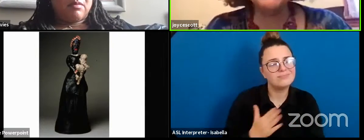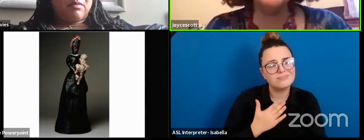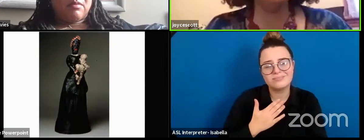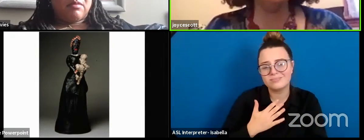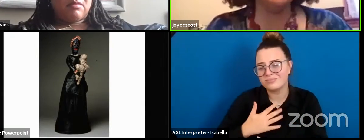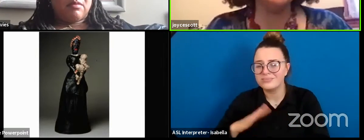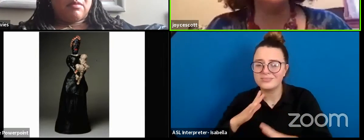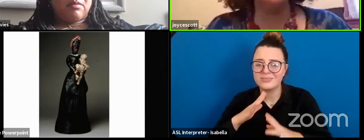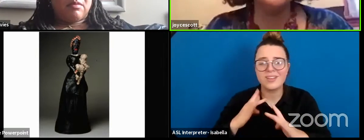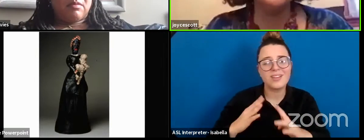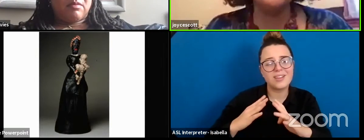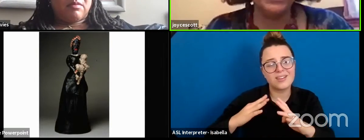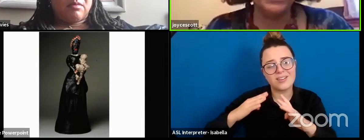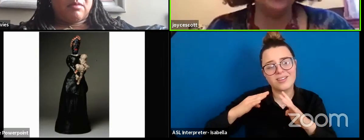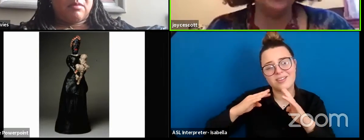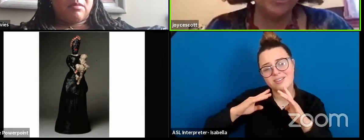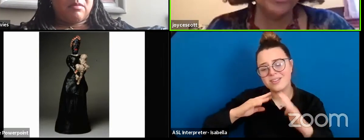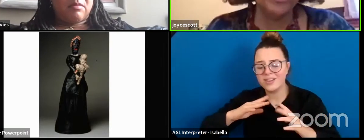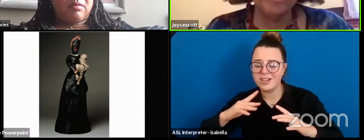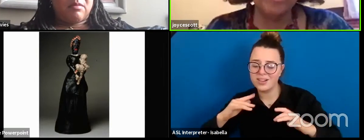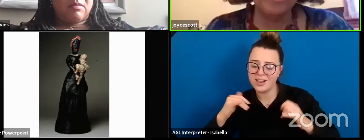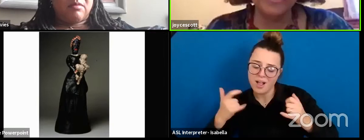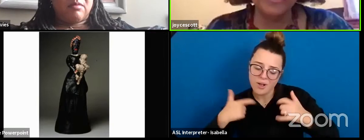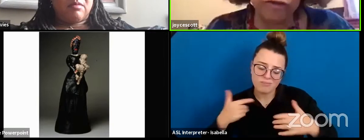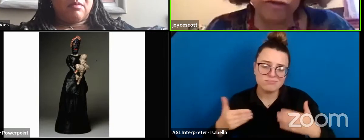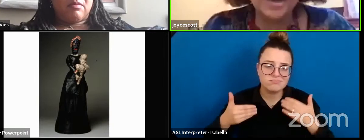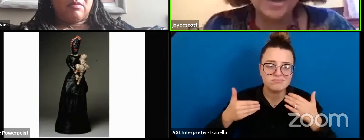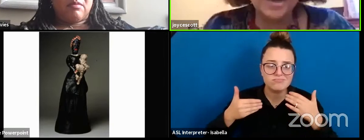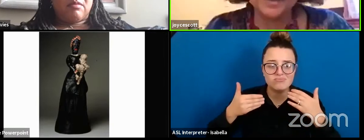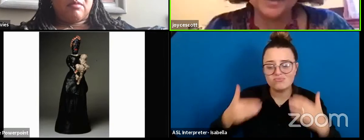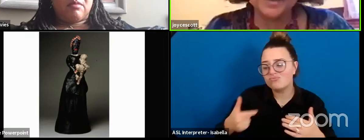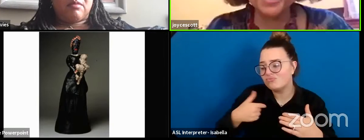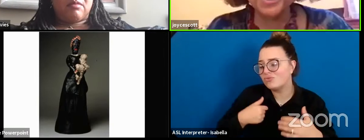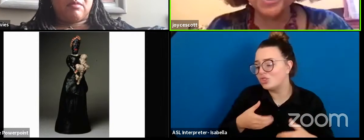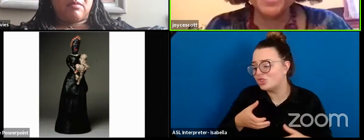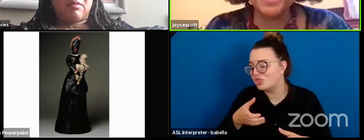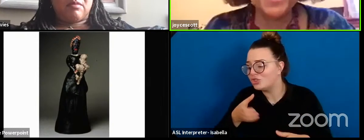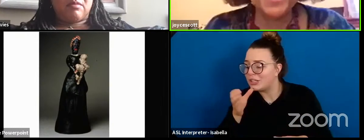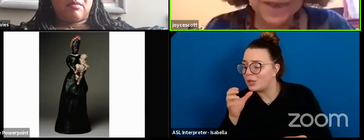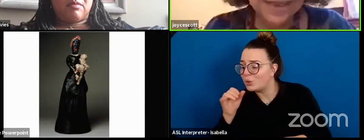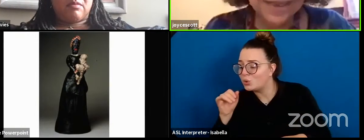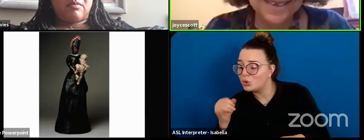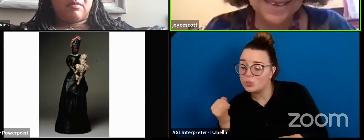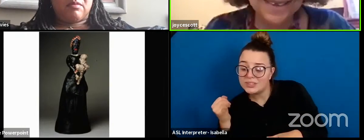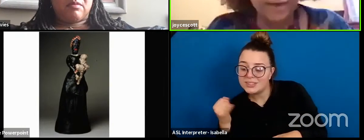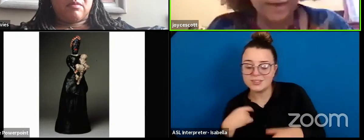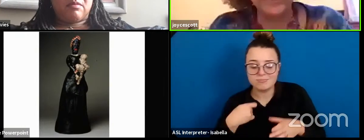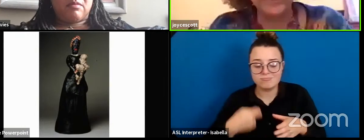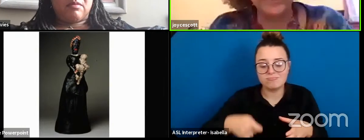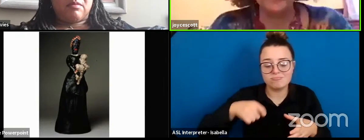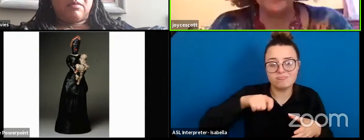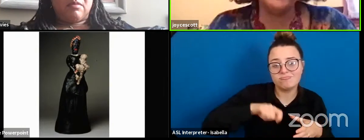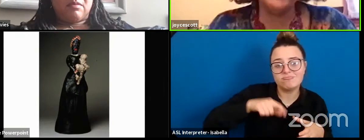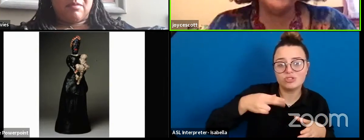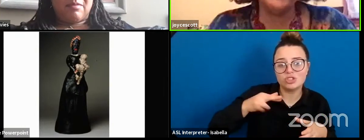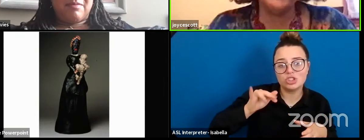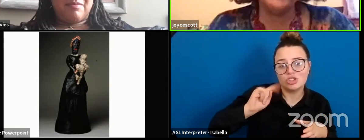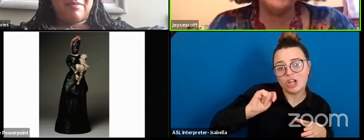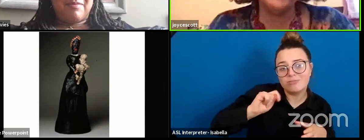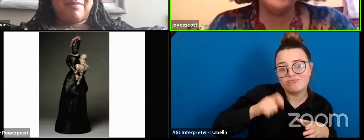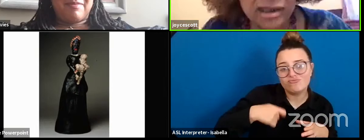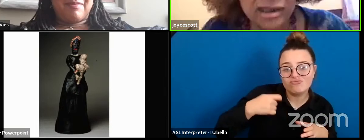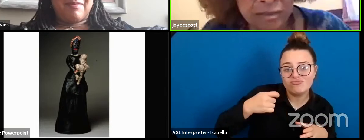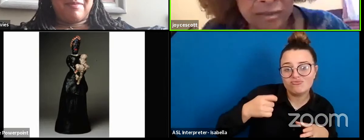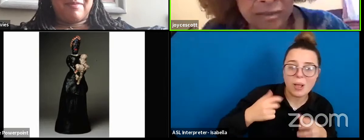Oh, Lord, and now let me get a little bit of juice, a little bit of grits, and put on some bacon